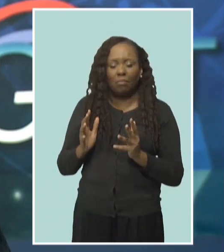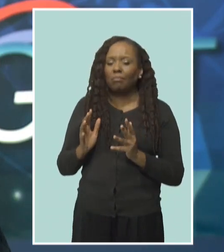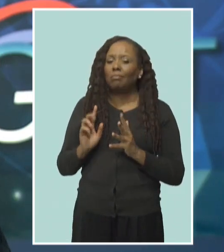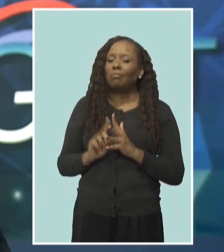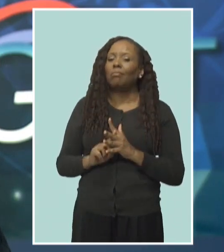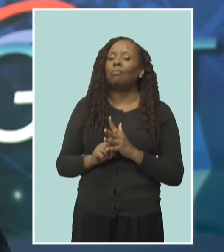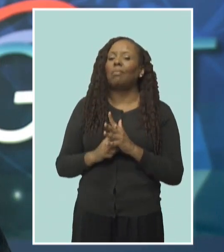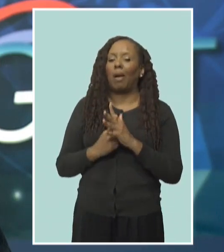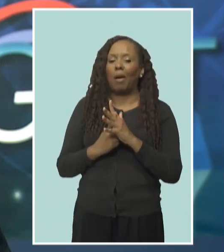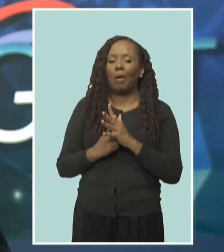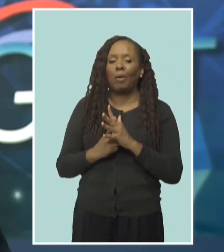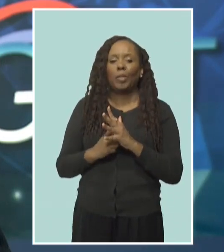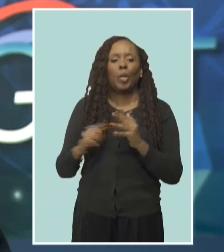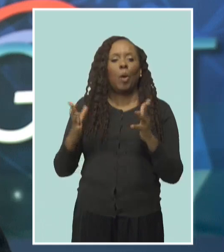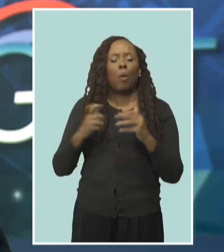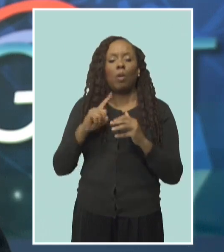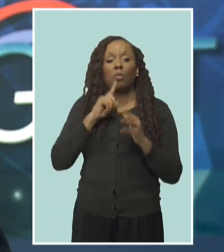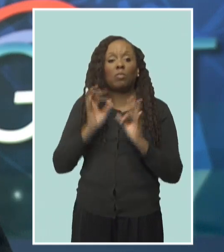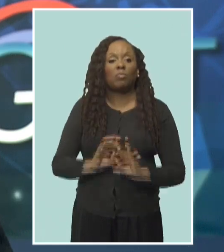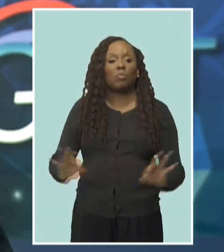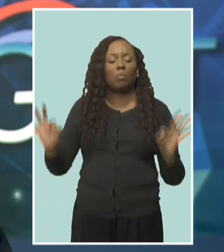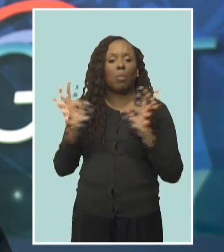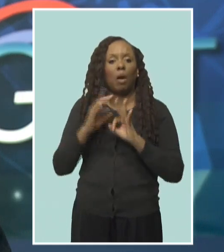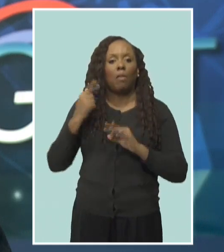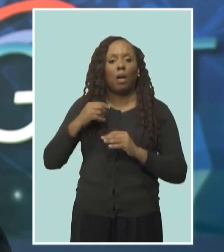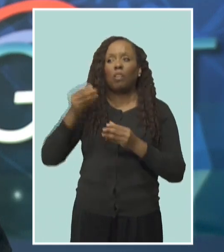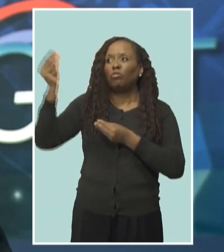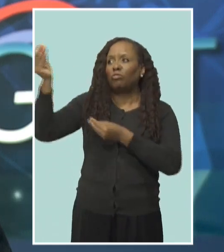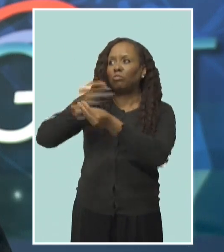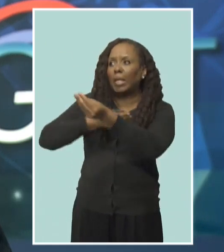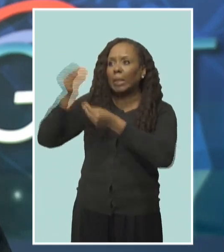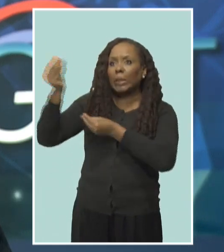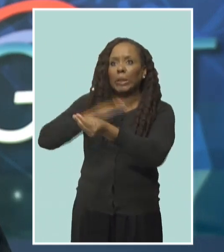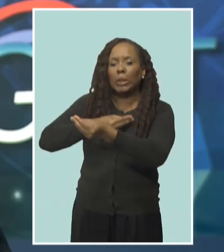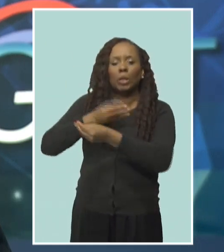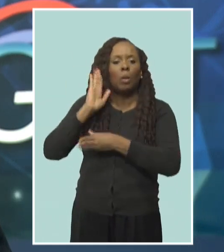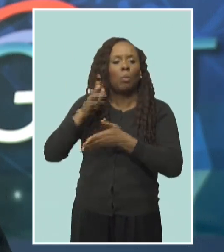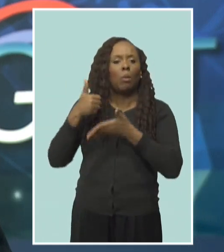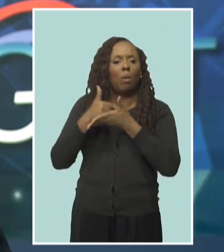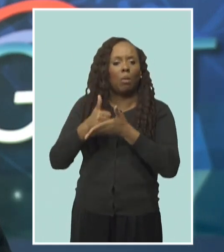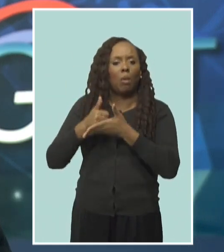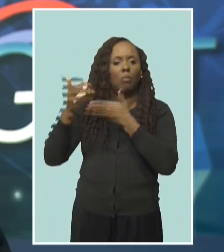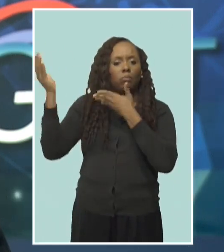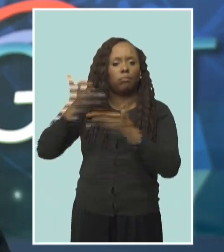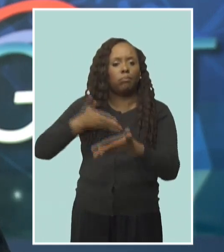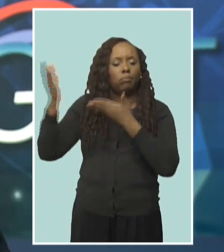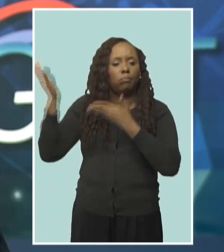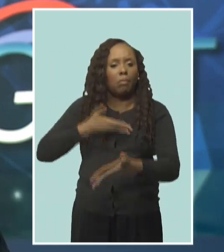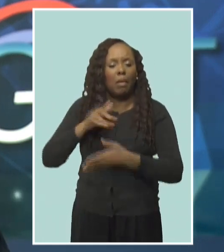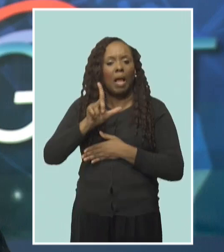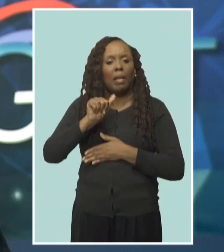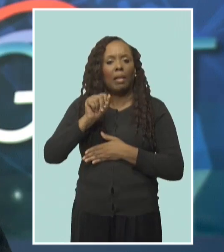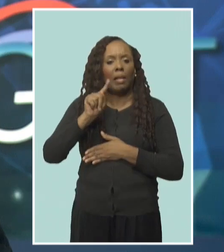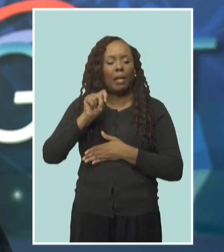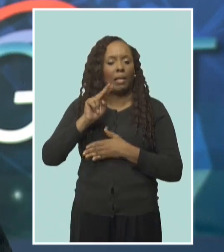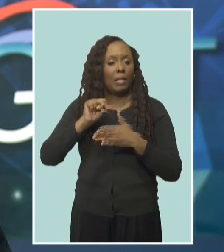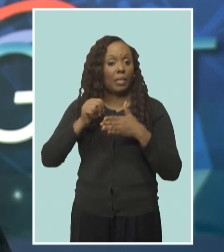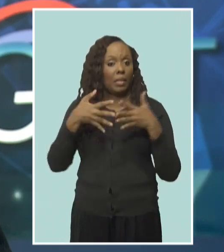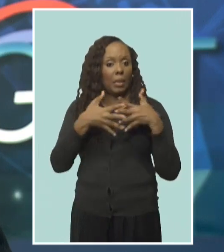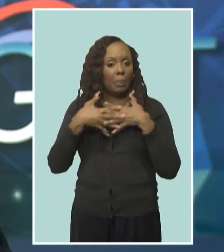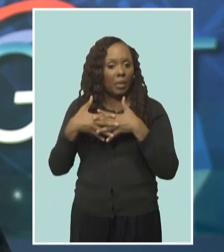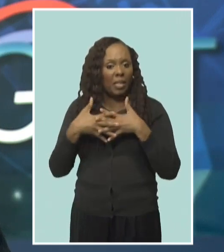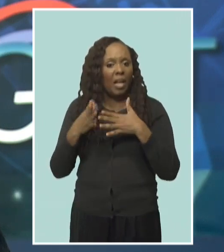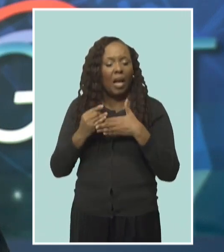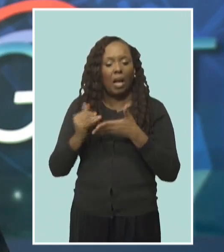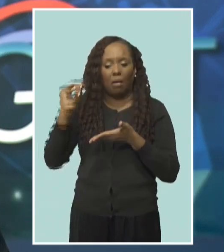work on opening this important cargo route. He says this will help move product to and from Latin America at a